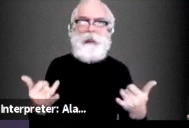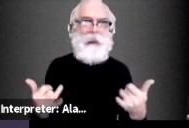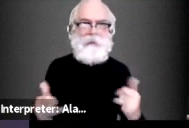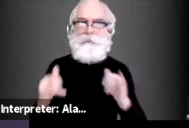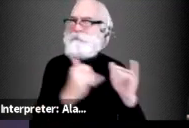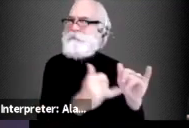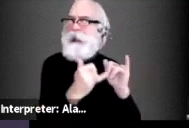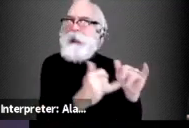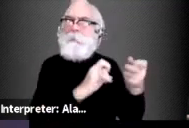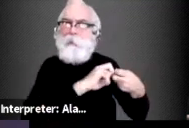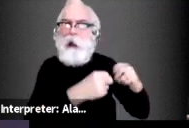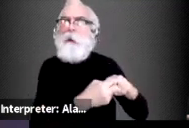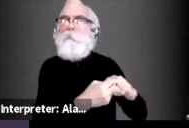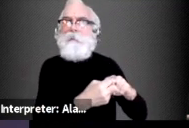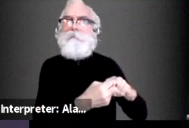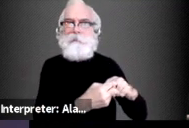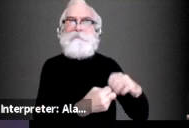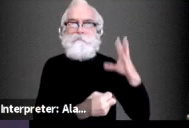Bubble.